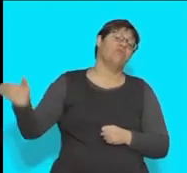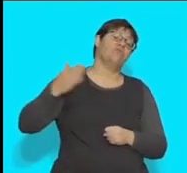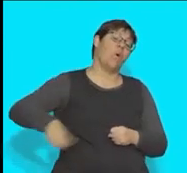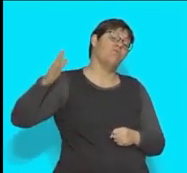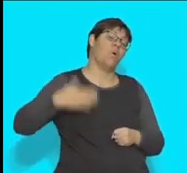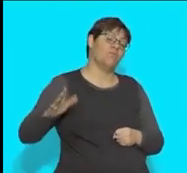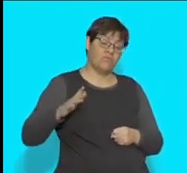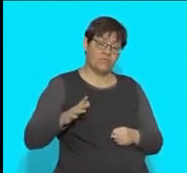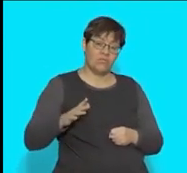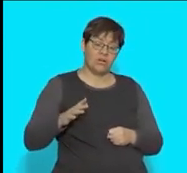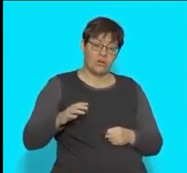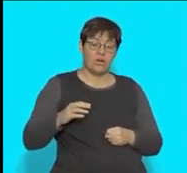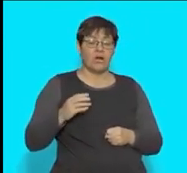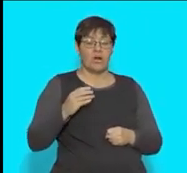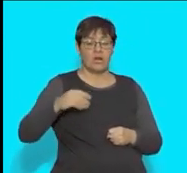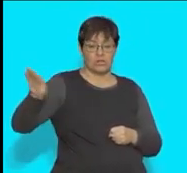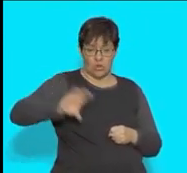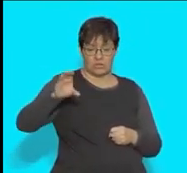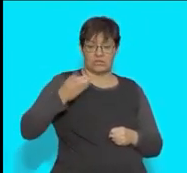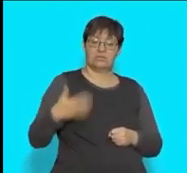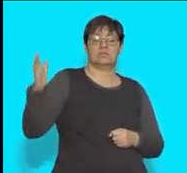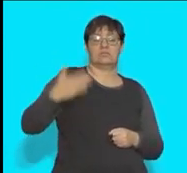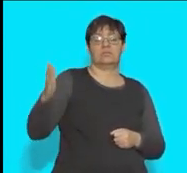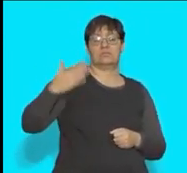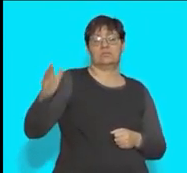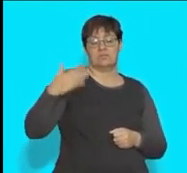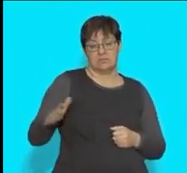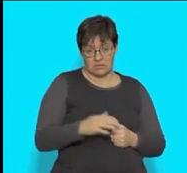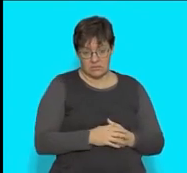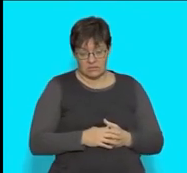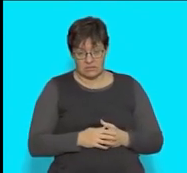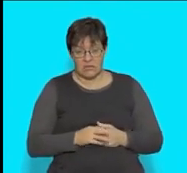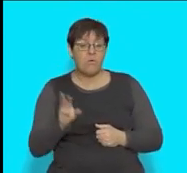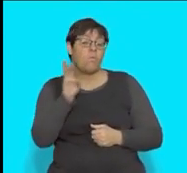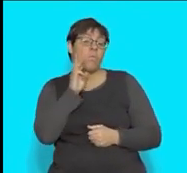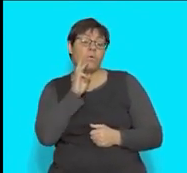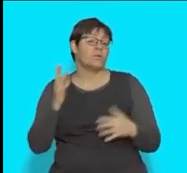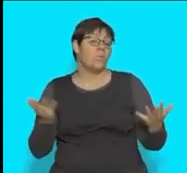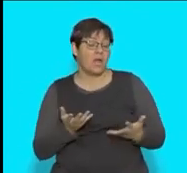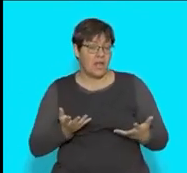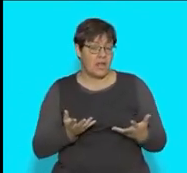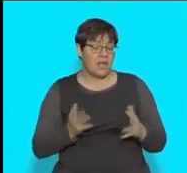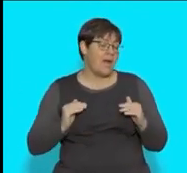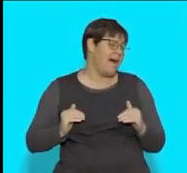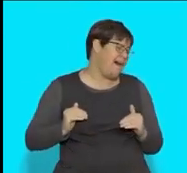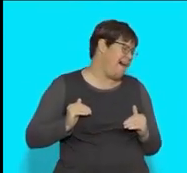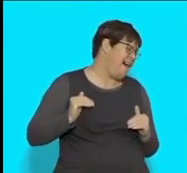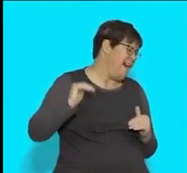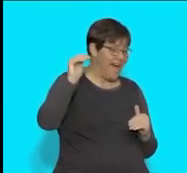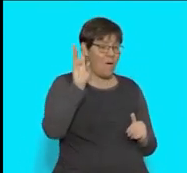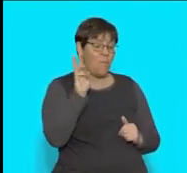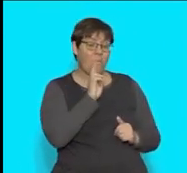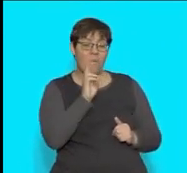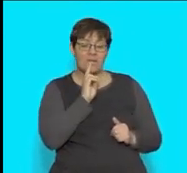actually actively pumping salt out. So where's their water? High concentration